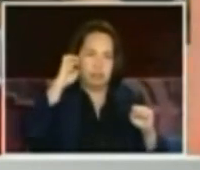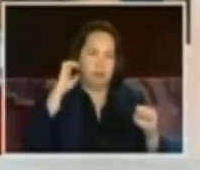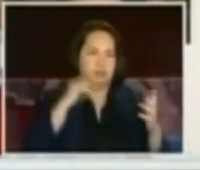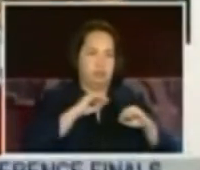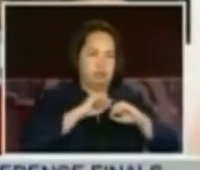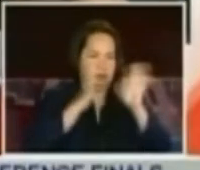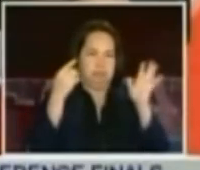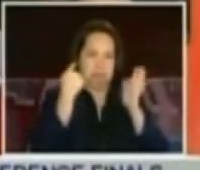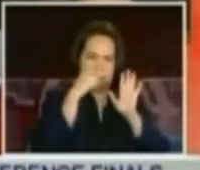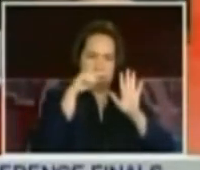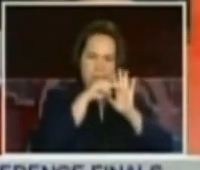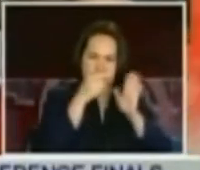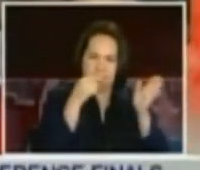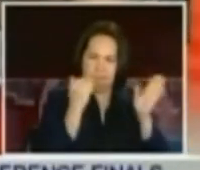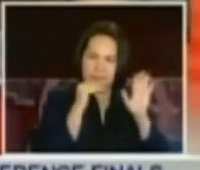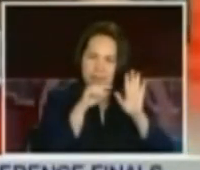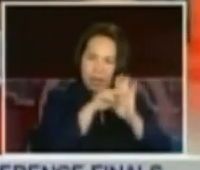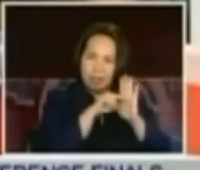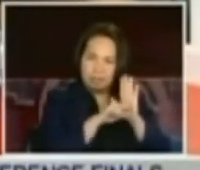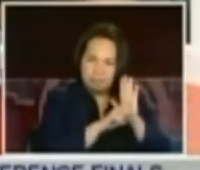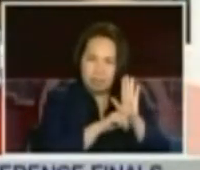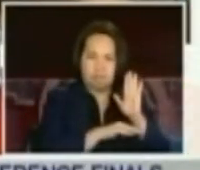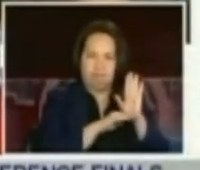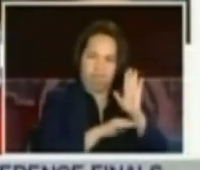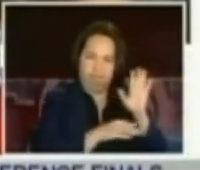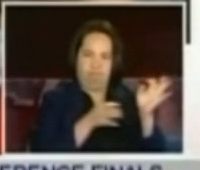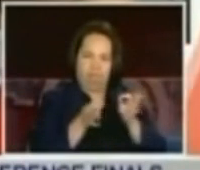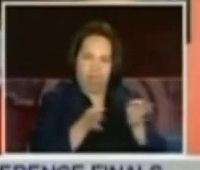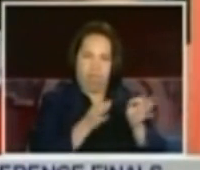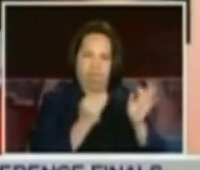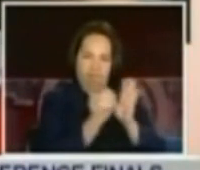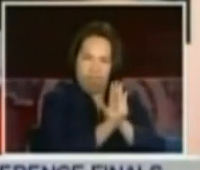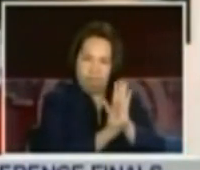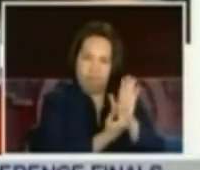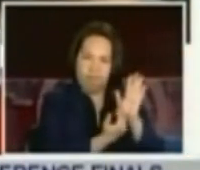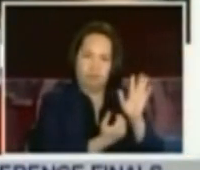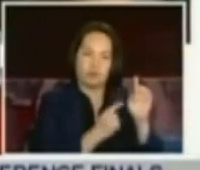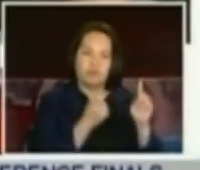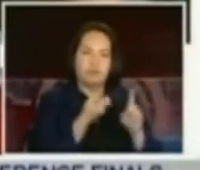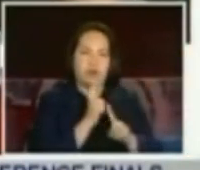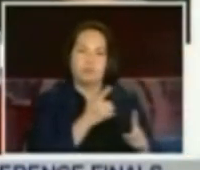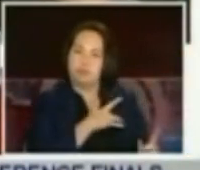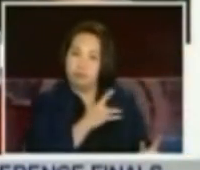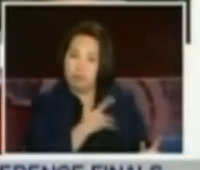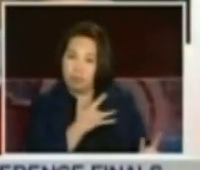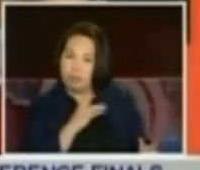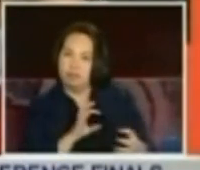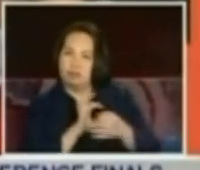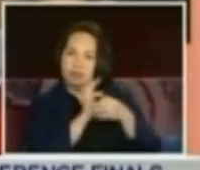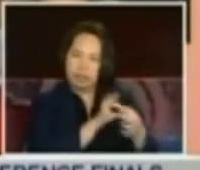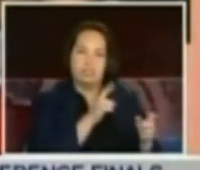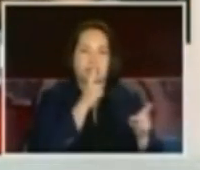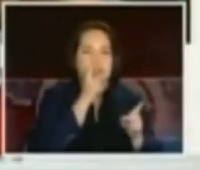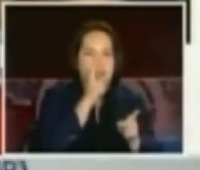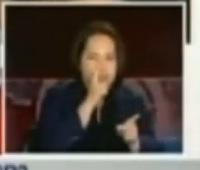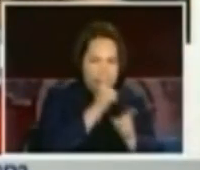has substantiated his decision based on what he thinks or what he feels is appropriate under